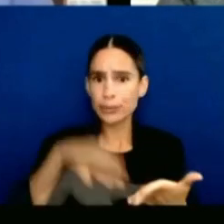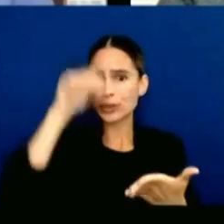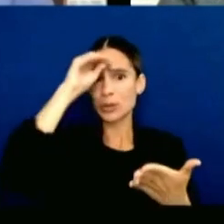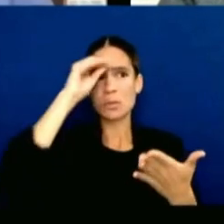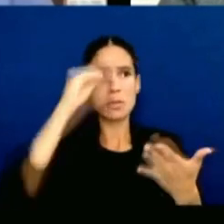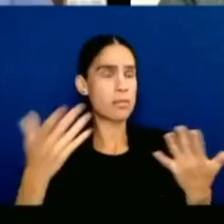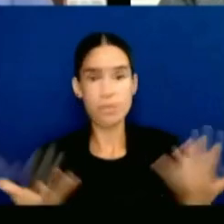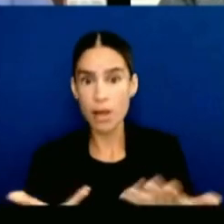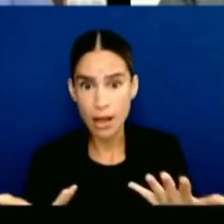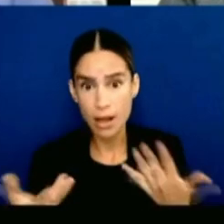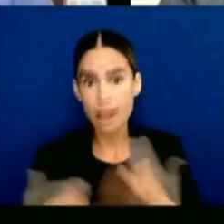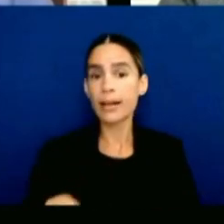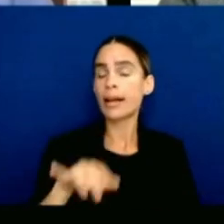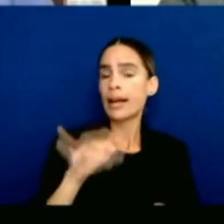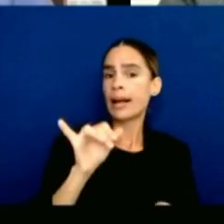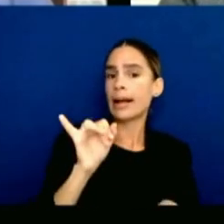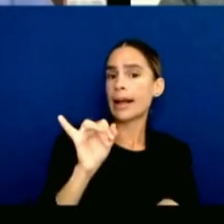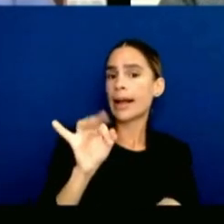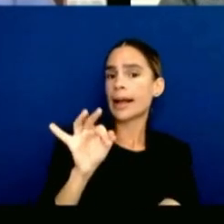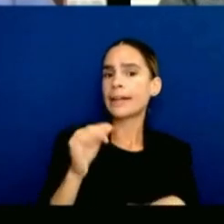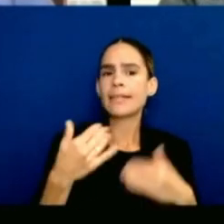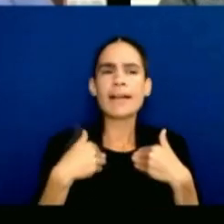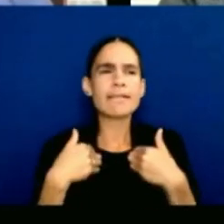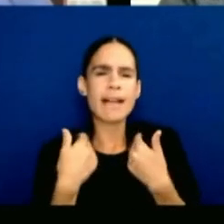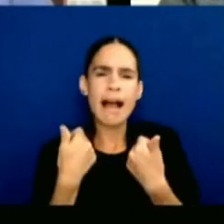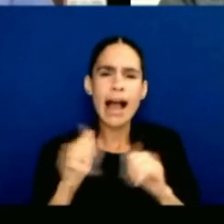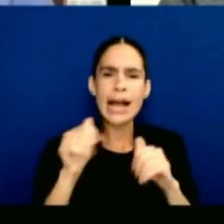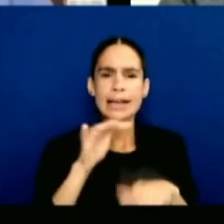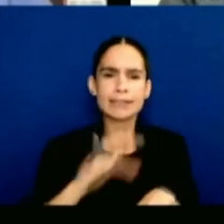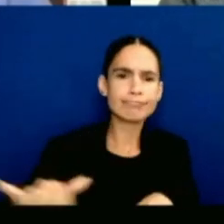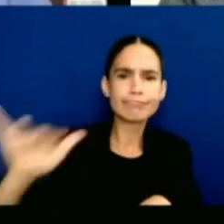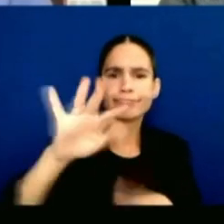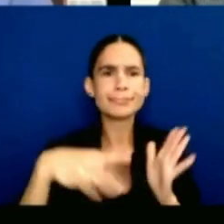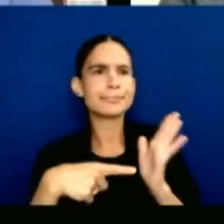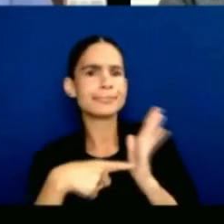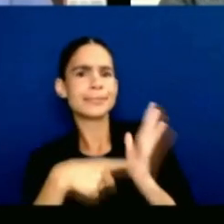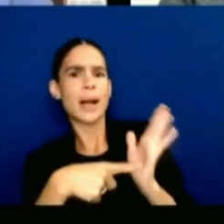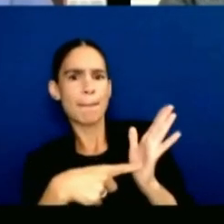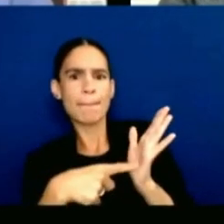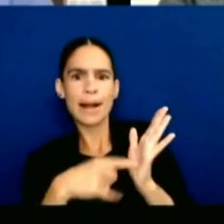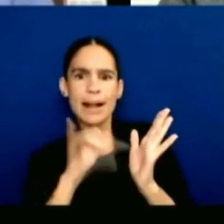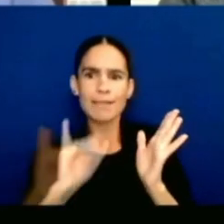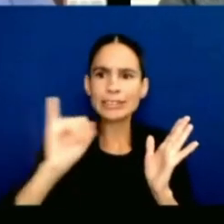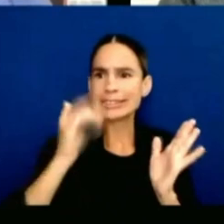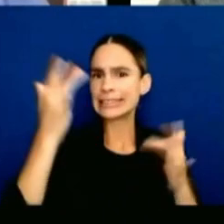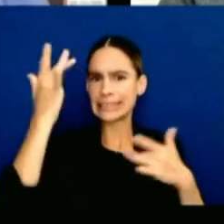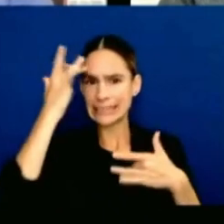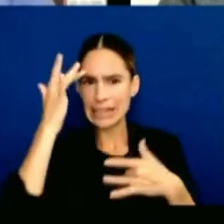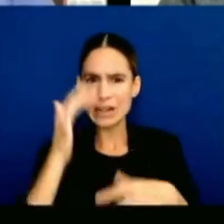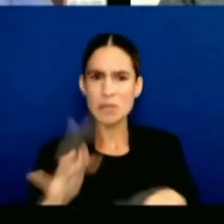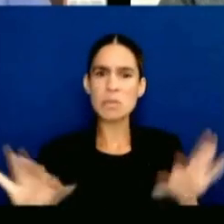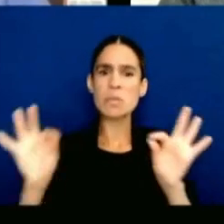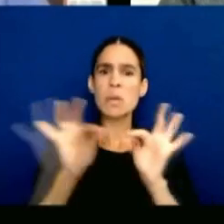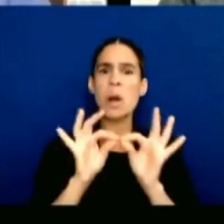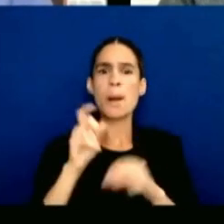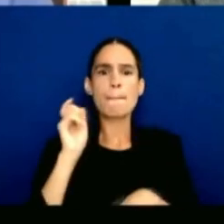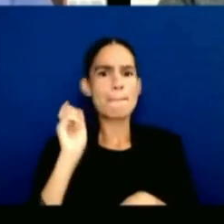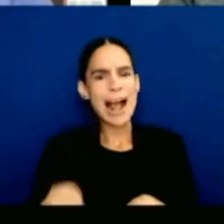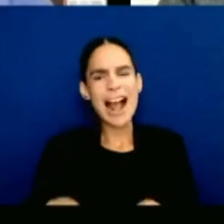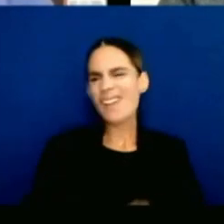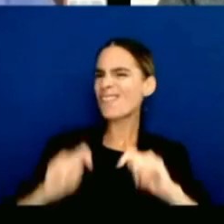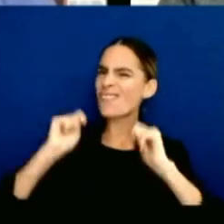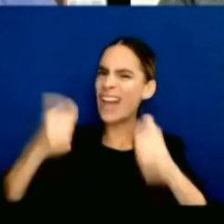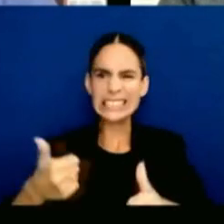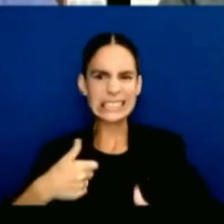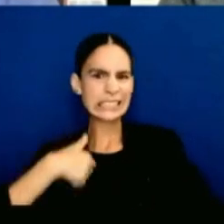infections, then it's important to jump on it right away. The idea of waiting until you see a very strong increase in the number